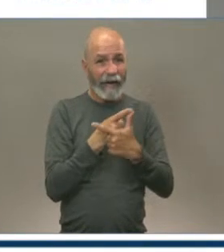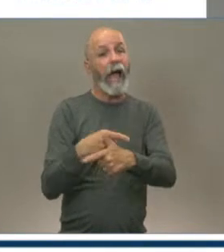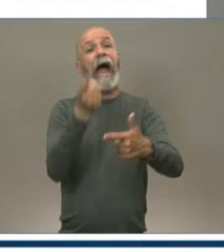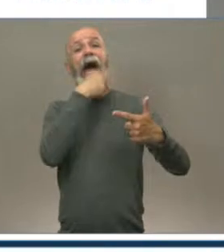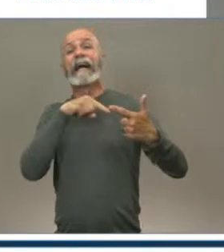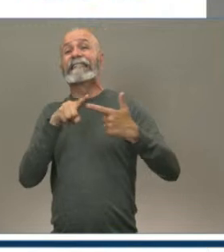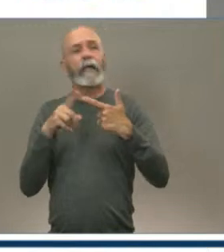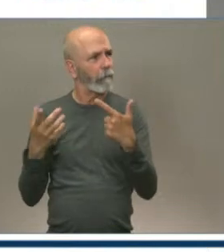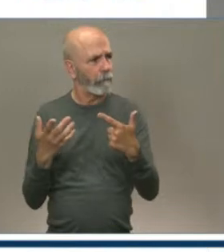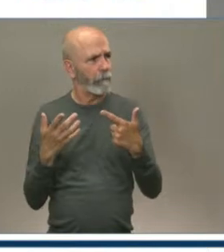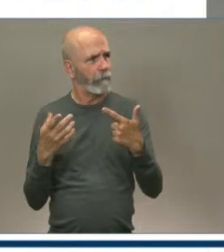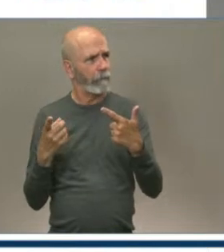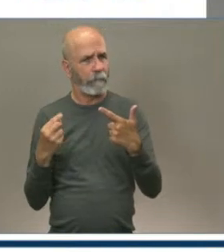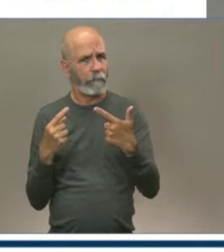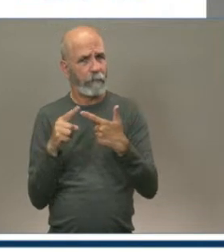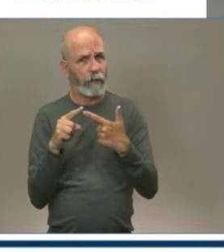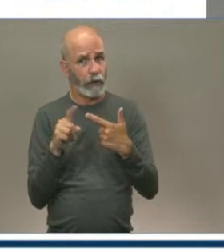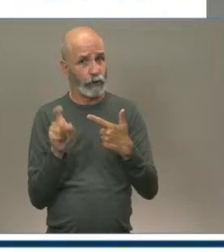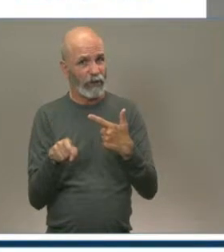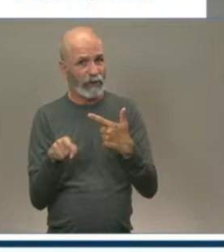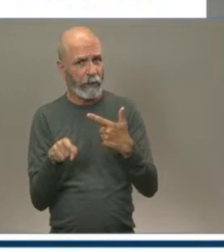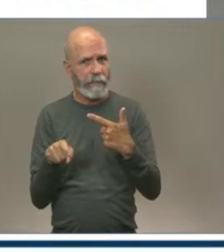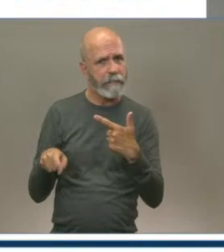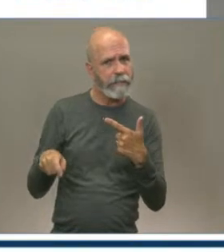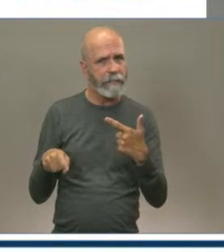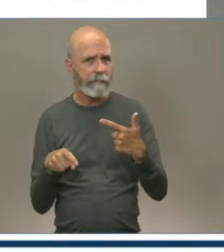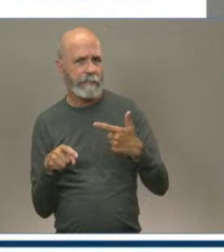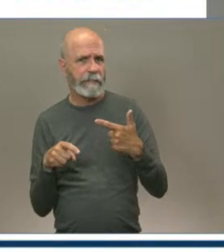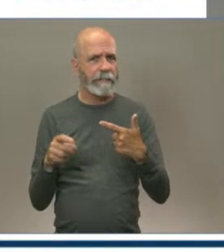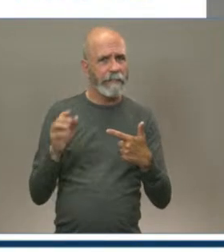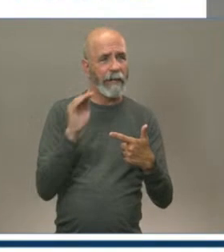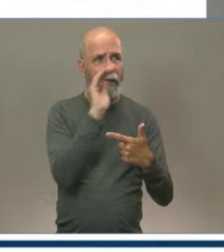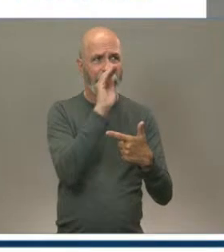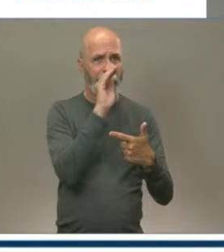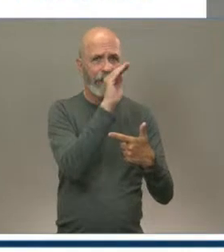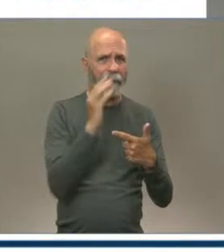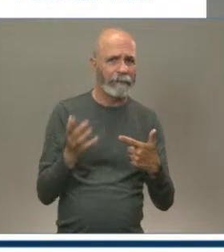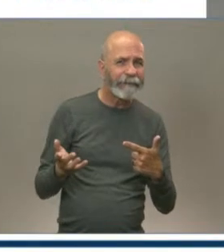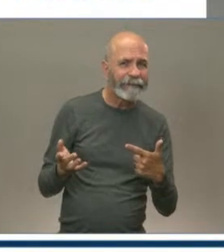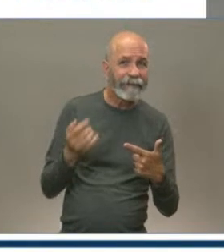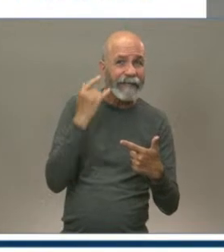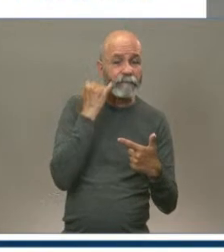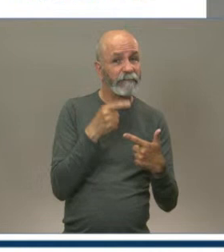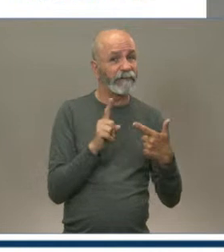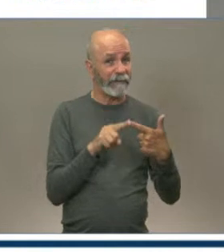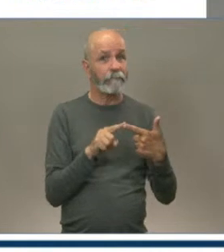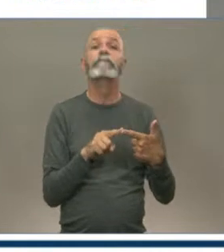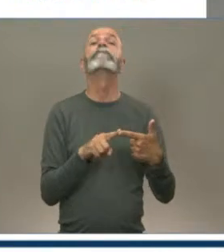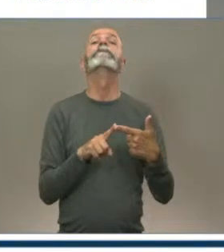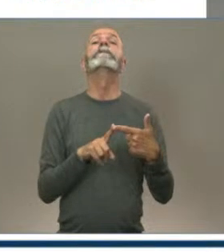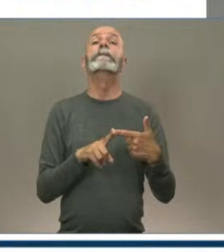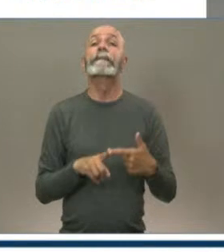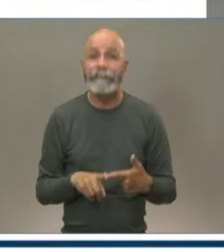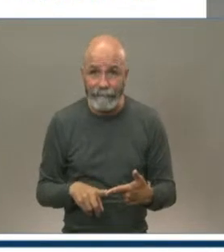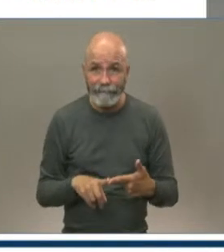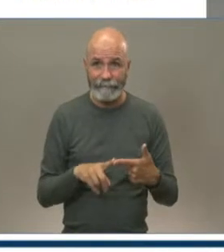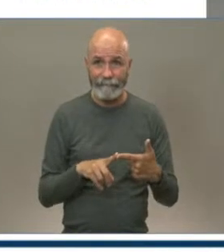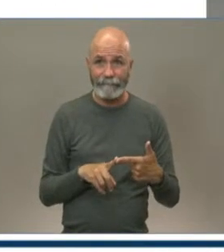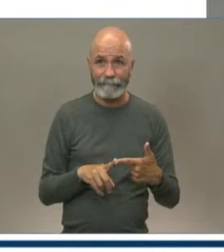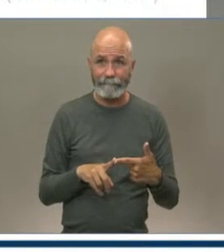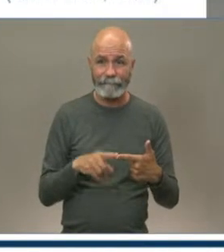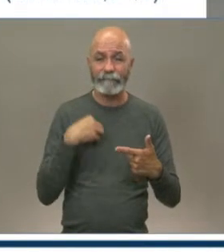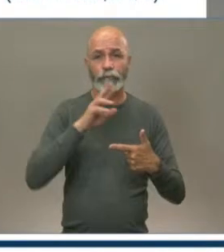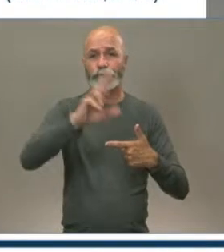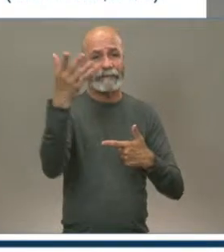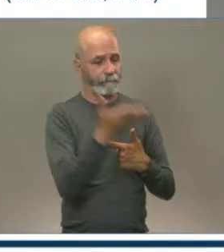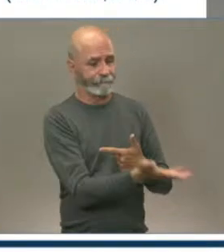use for your second dose? So we'll get that answer, and then if we need AstraZeneca vaccine, we will have it available through the national procurement